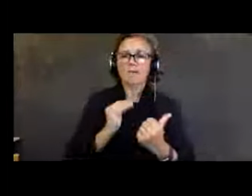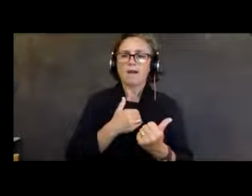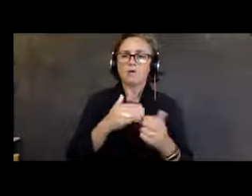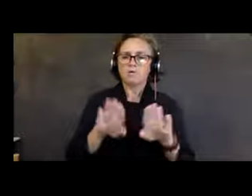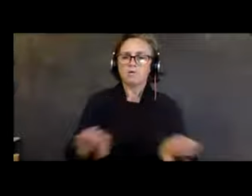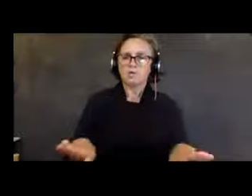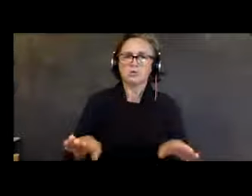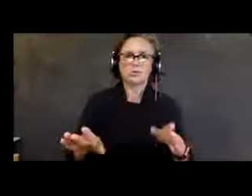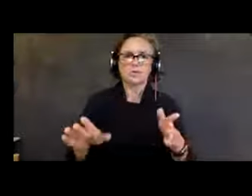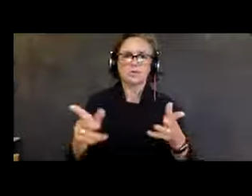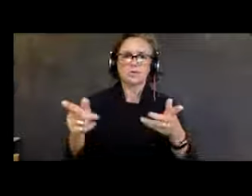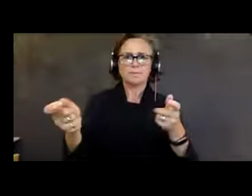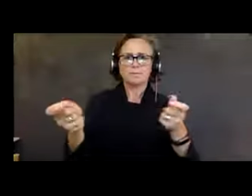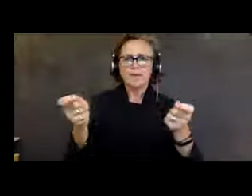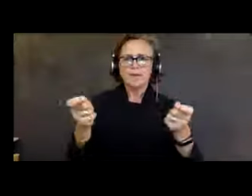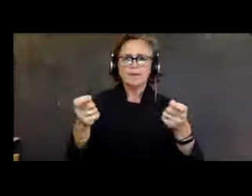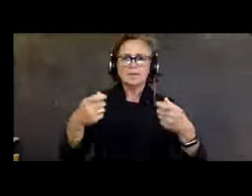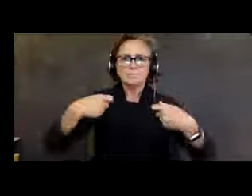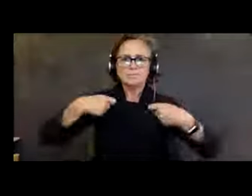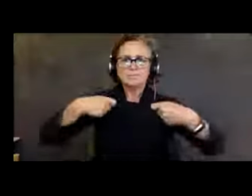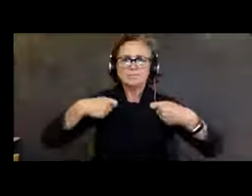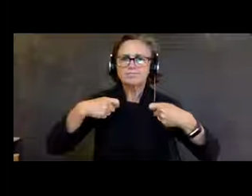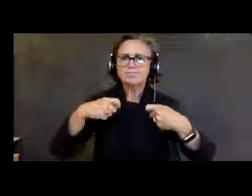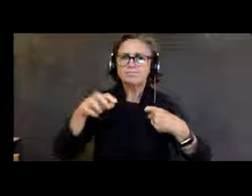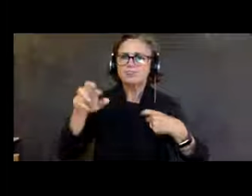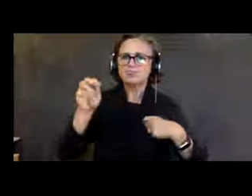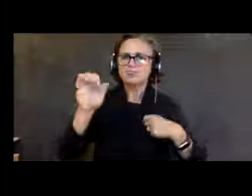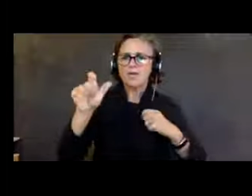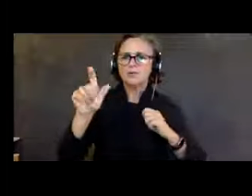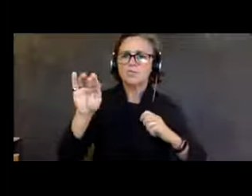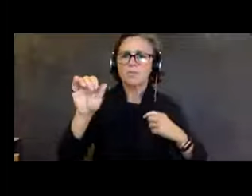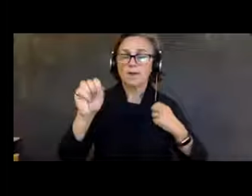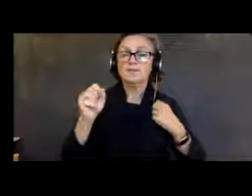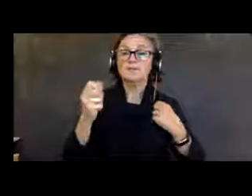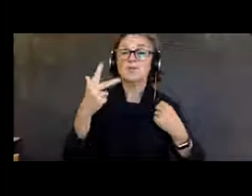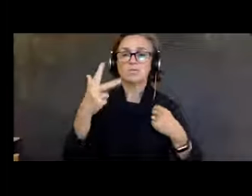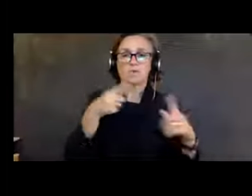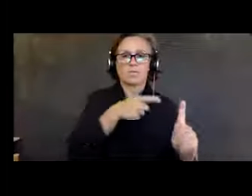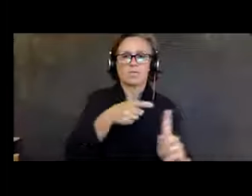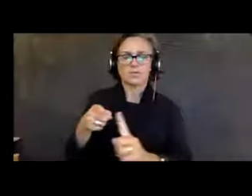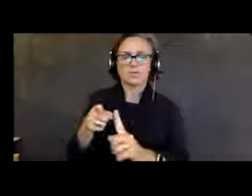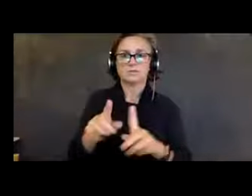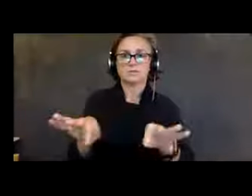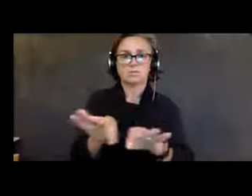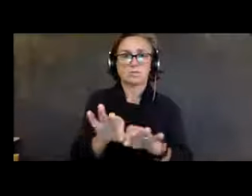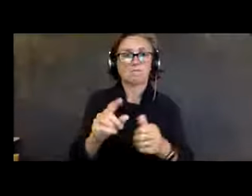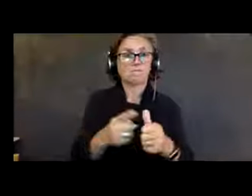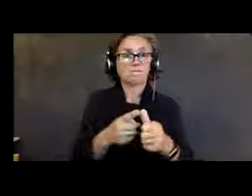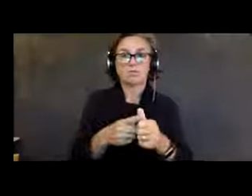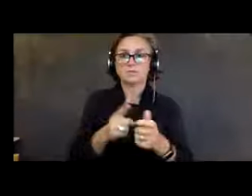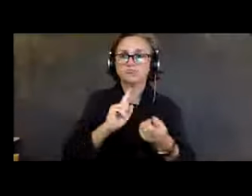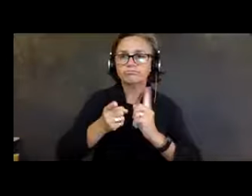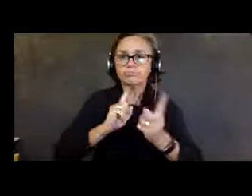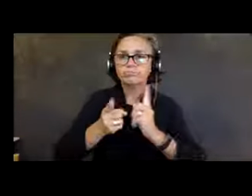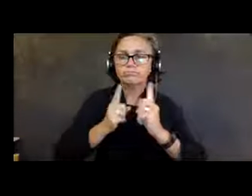So three key points. It's important that we talk to our children and acknowledge that racial differences and bias